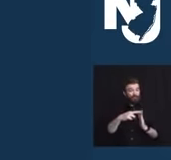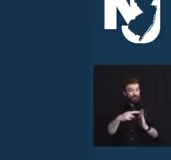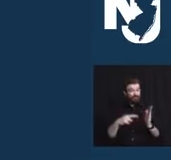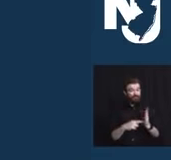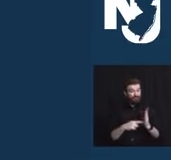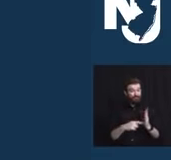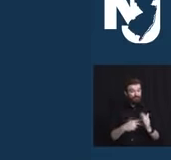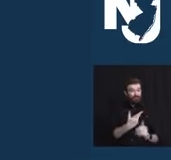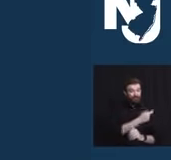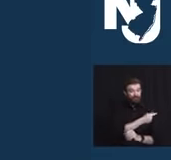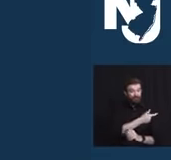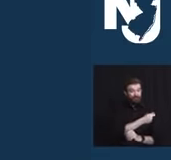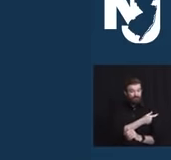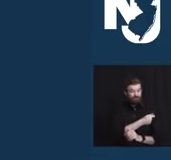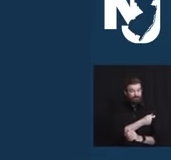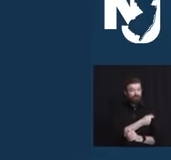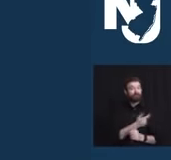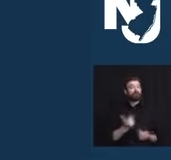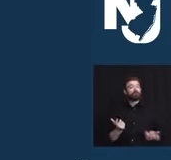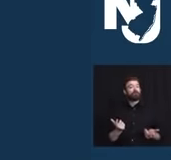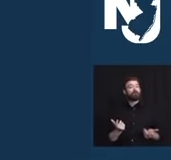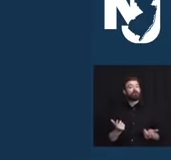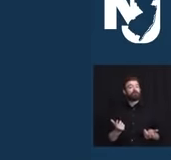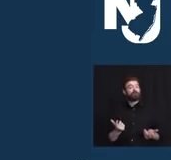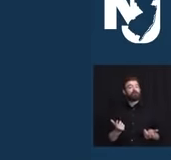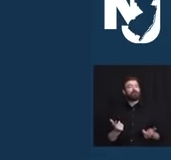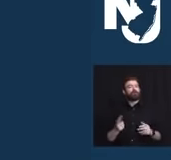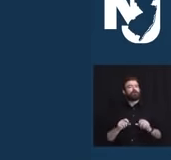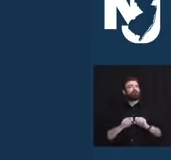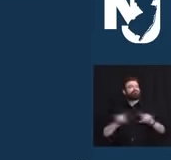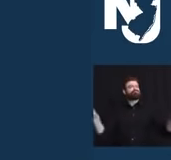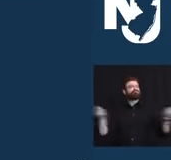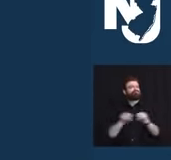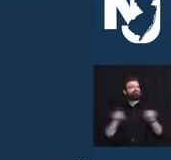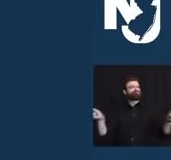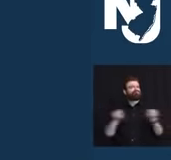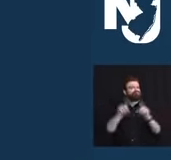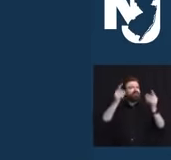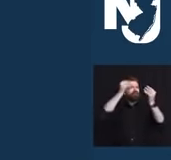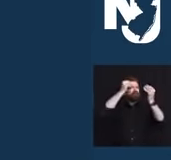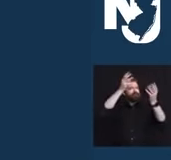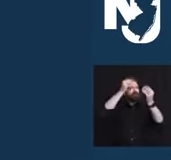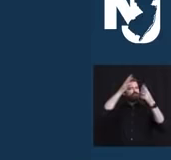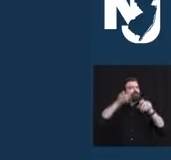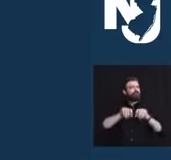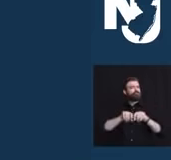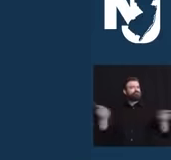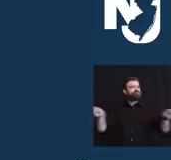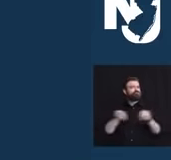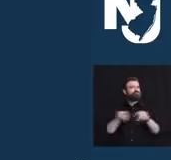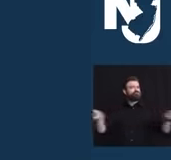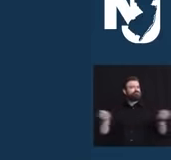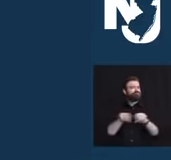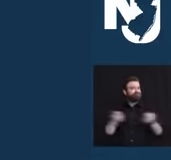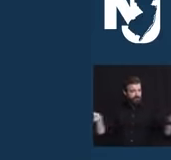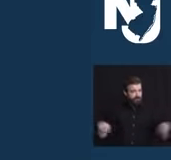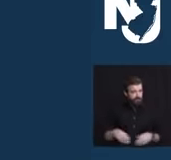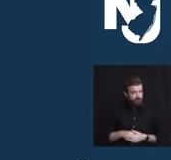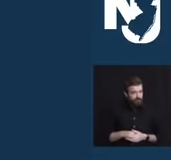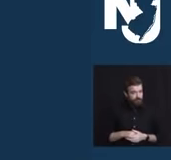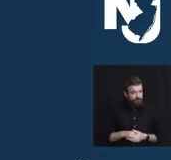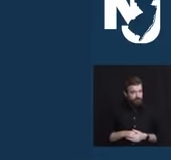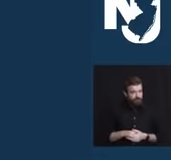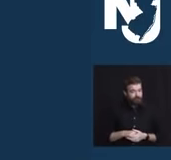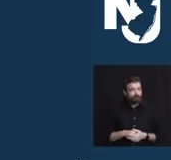families. We are also continuing our work with our diverse communities of faith, especially in